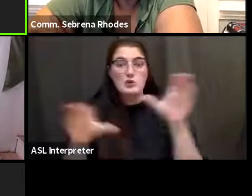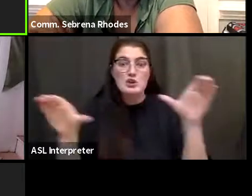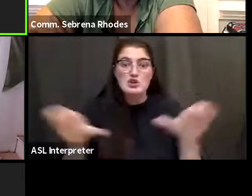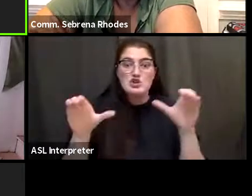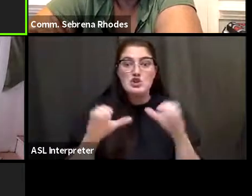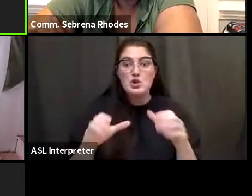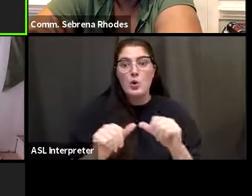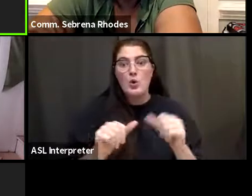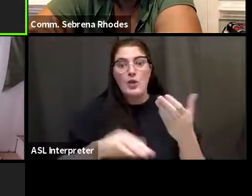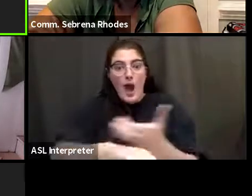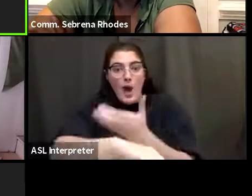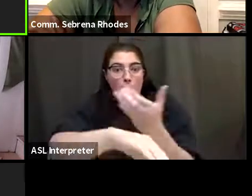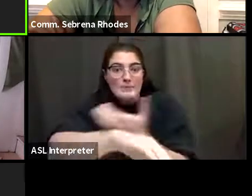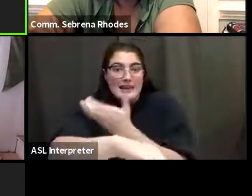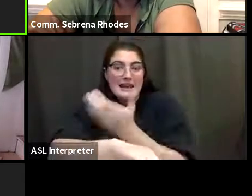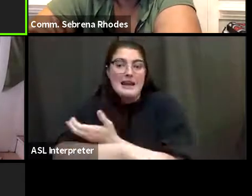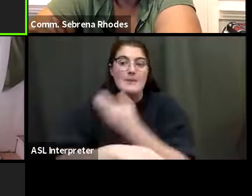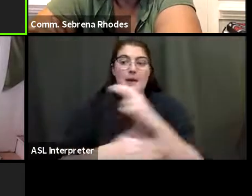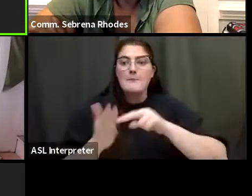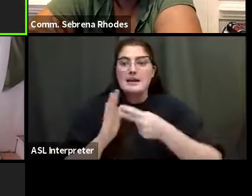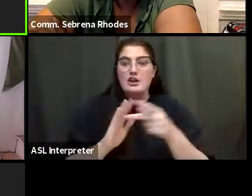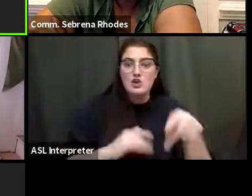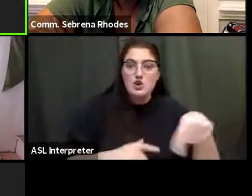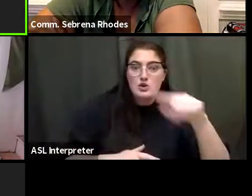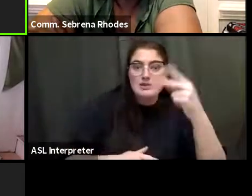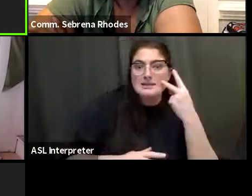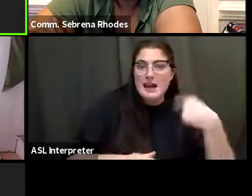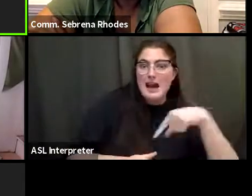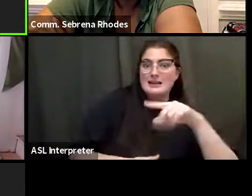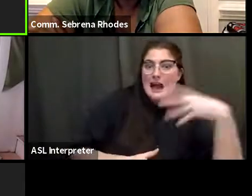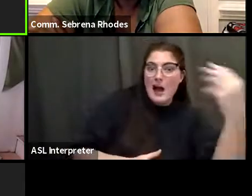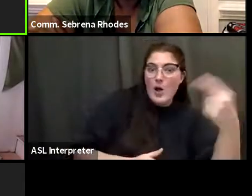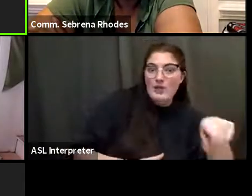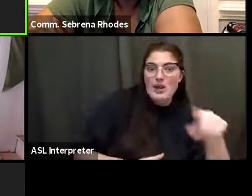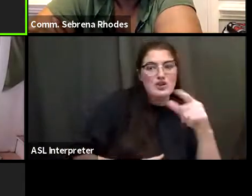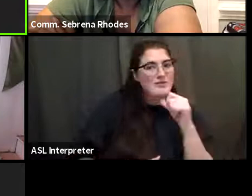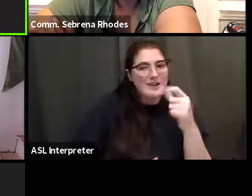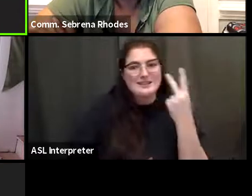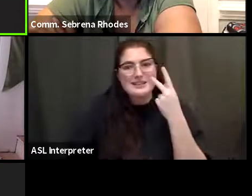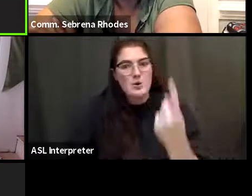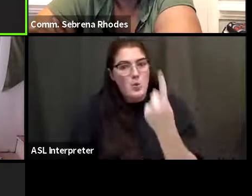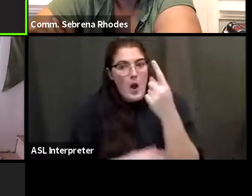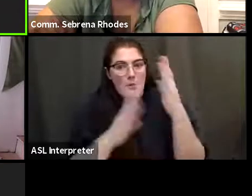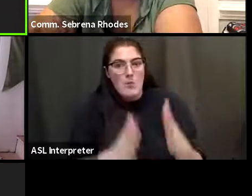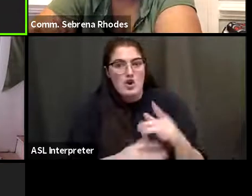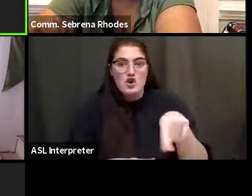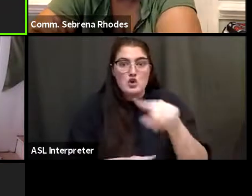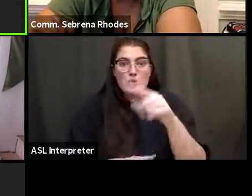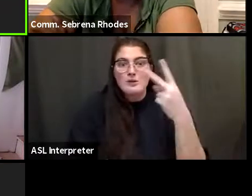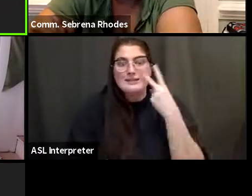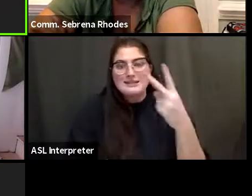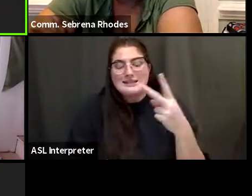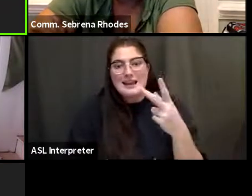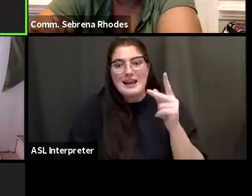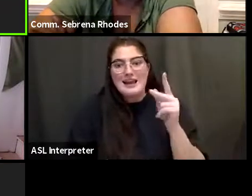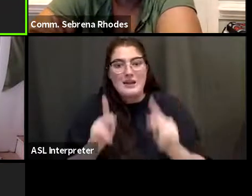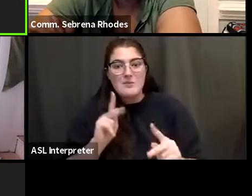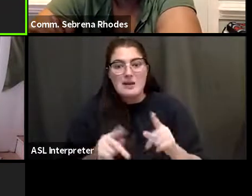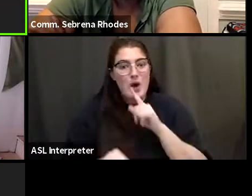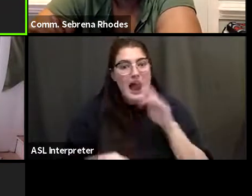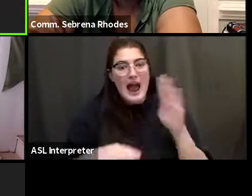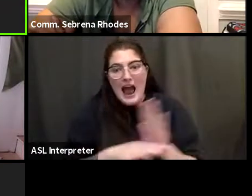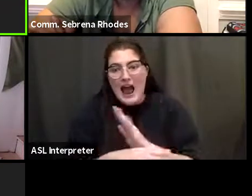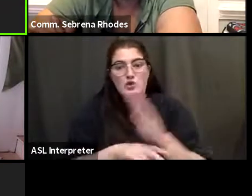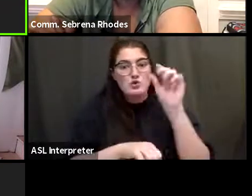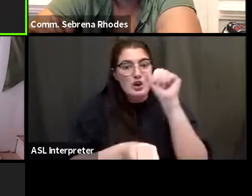upkeep. Meaning, when you see us out there, you're not going to see just one people. You're going to see the ones that are actually be